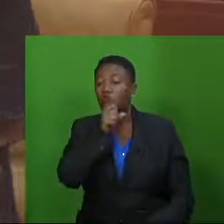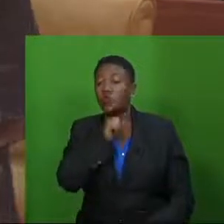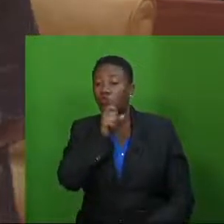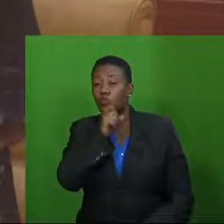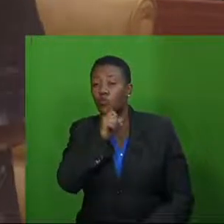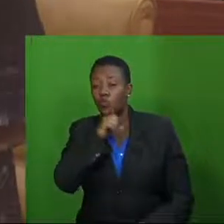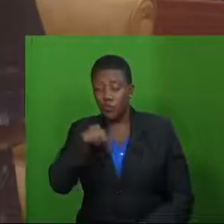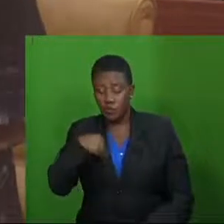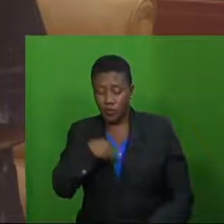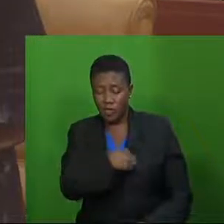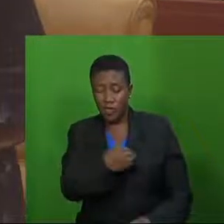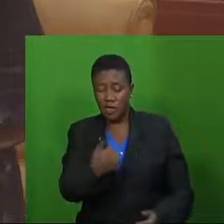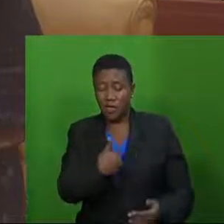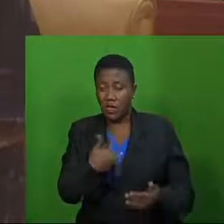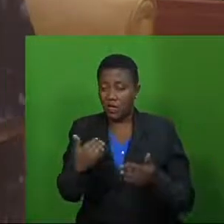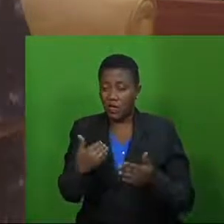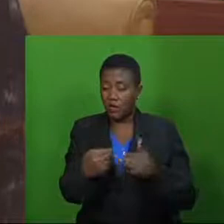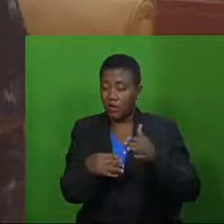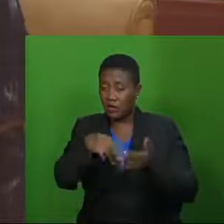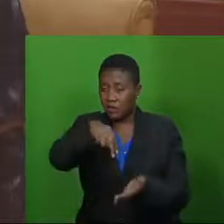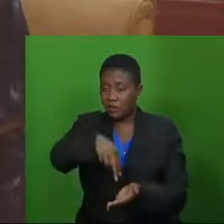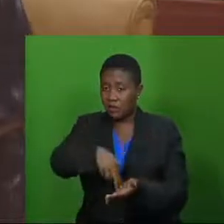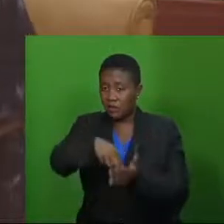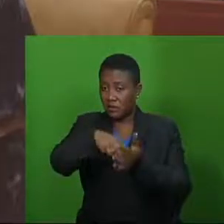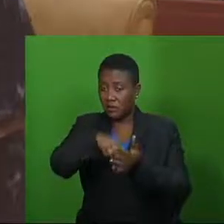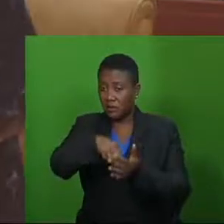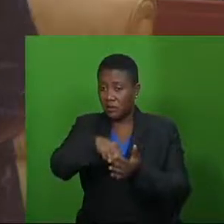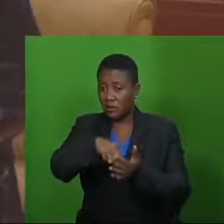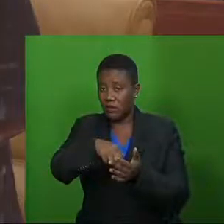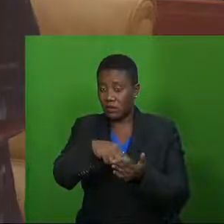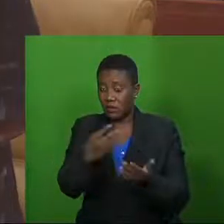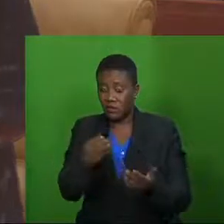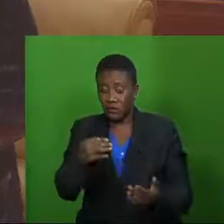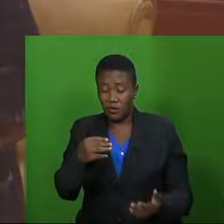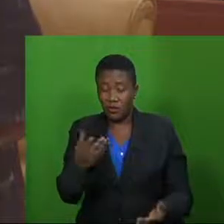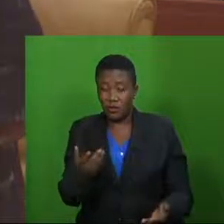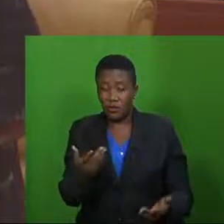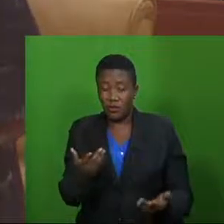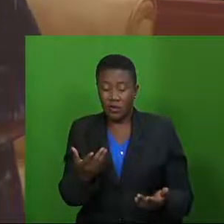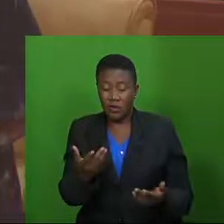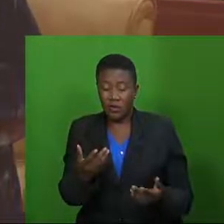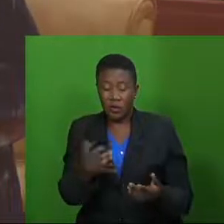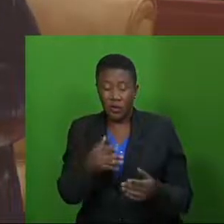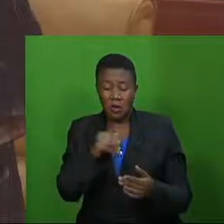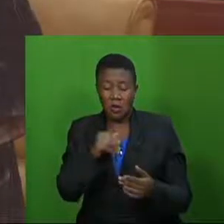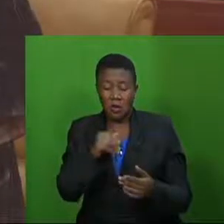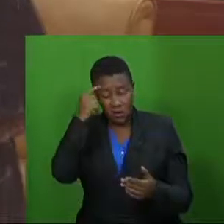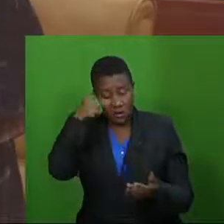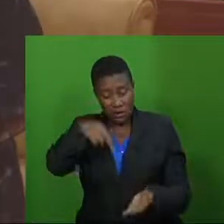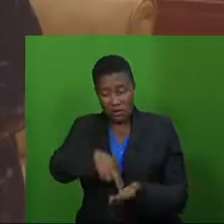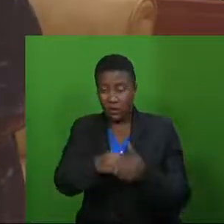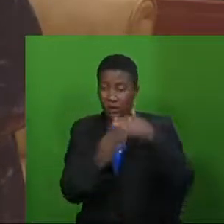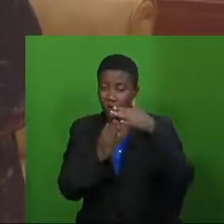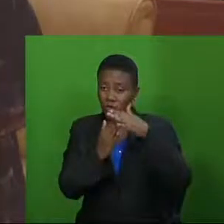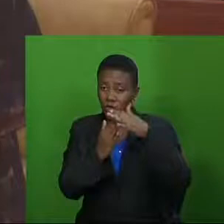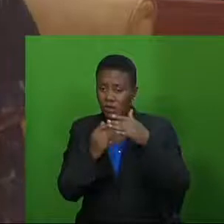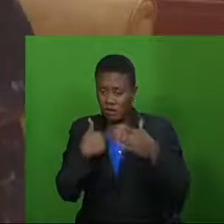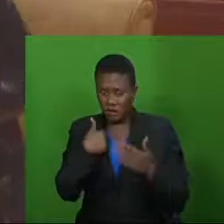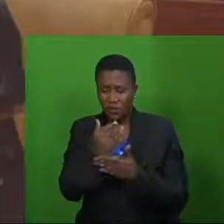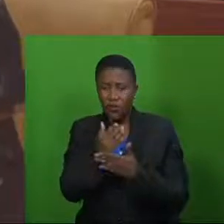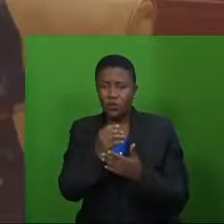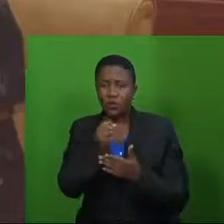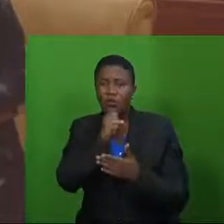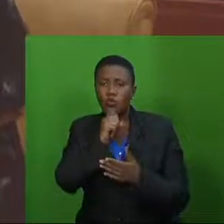standing orders. And I don't think that the new or the proposed standing orders. And I don't